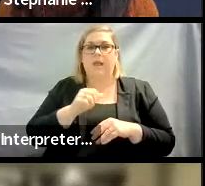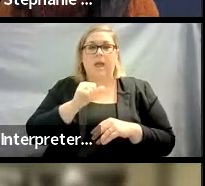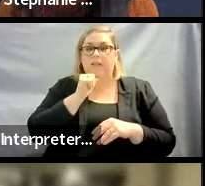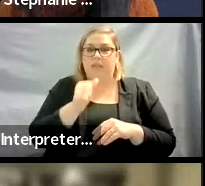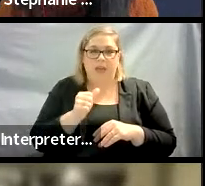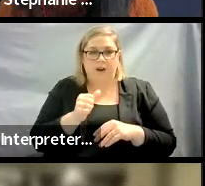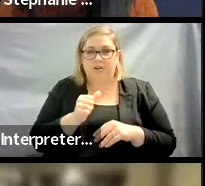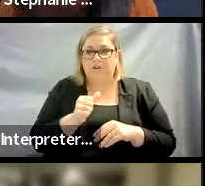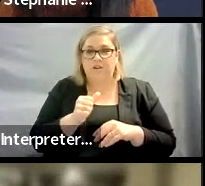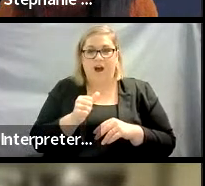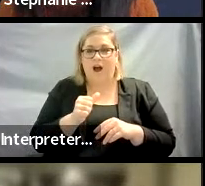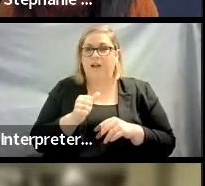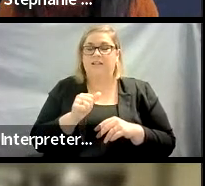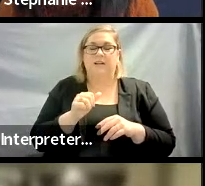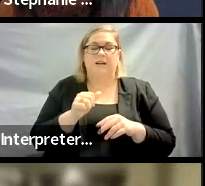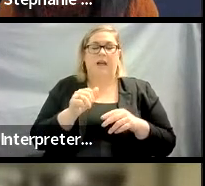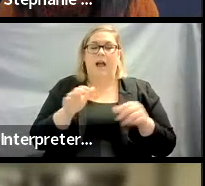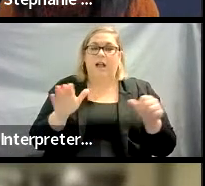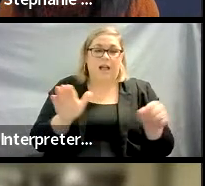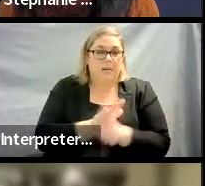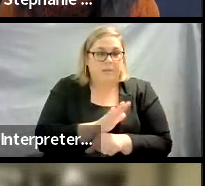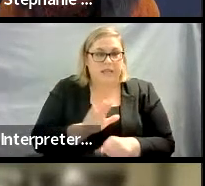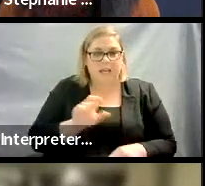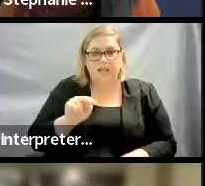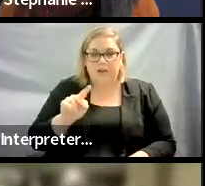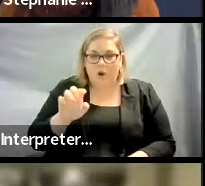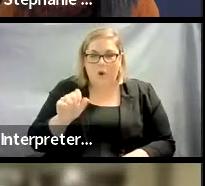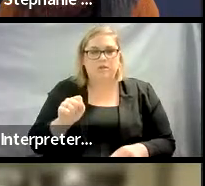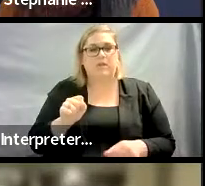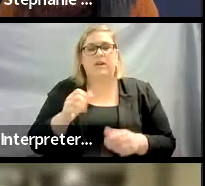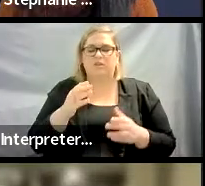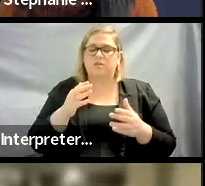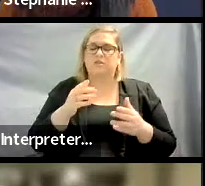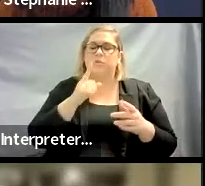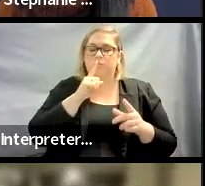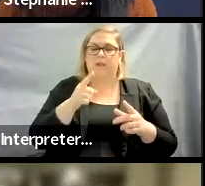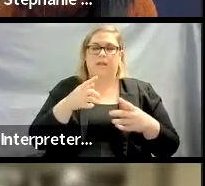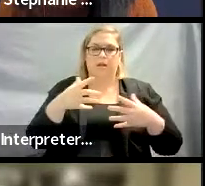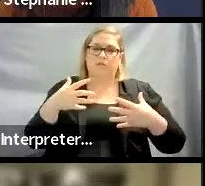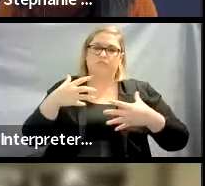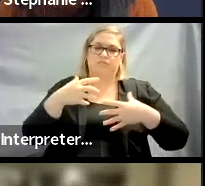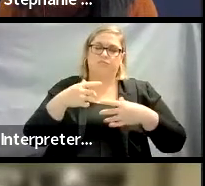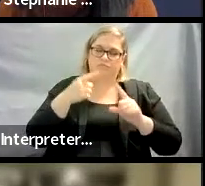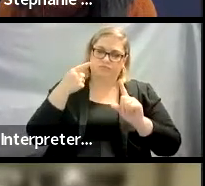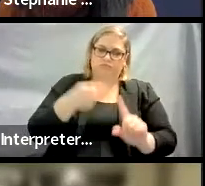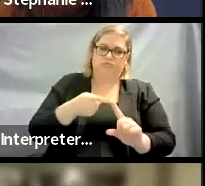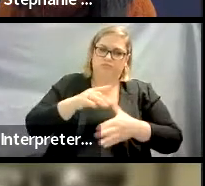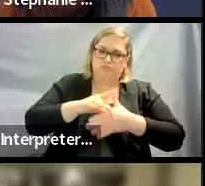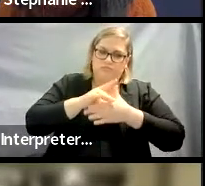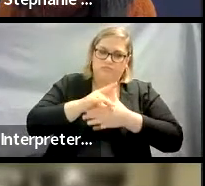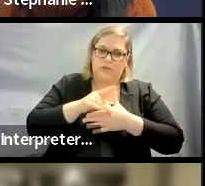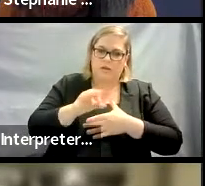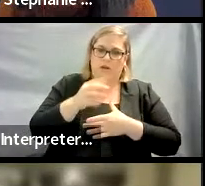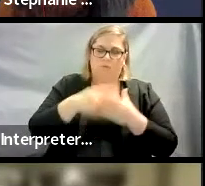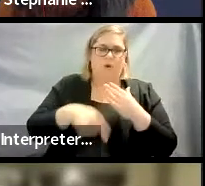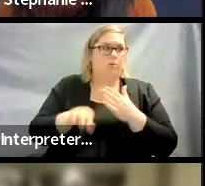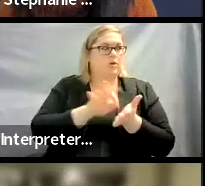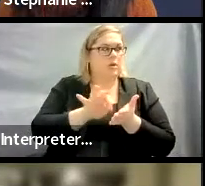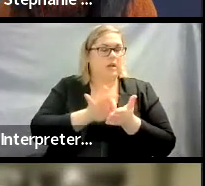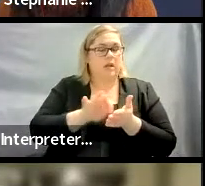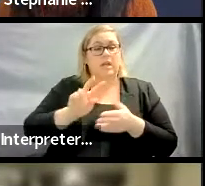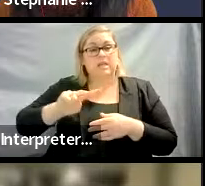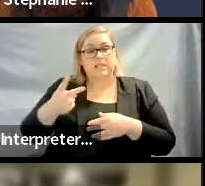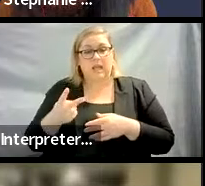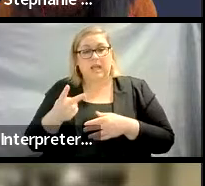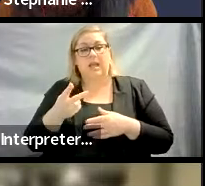little detailed notes, so it really is to capture the essence of the big items that are being tracked. The second thing that I